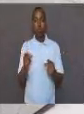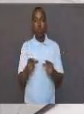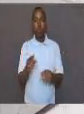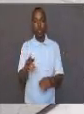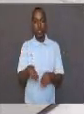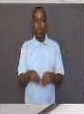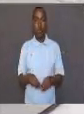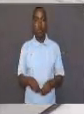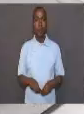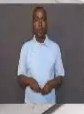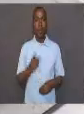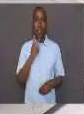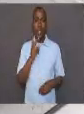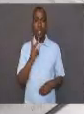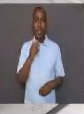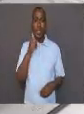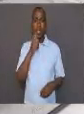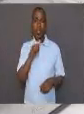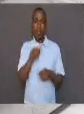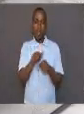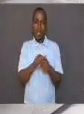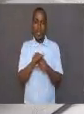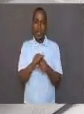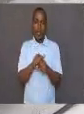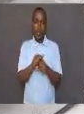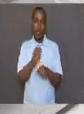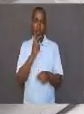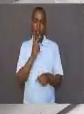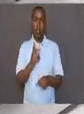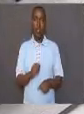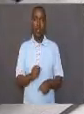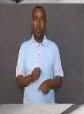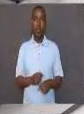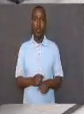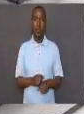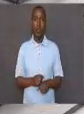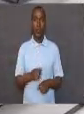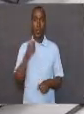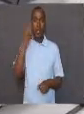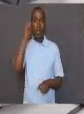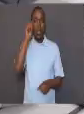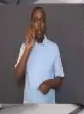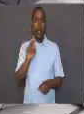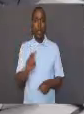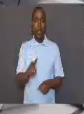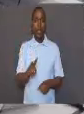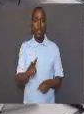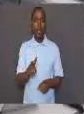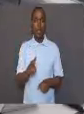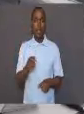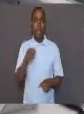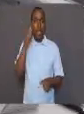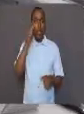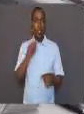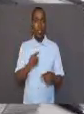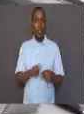observed women washing their clothes in water. He noticed that